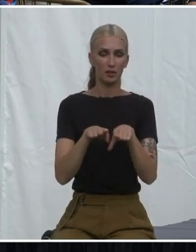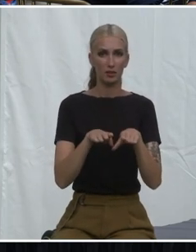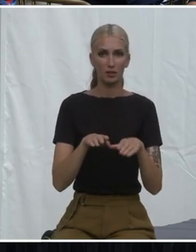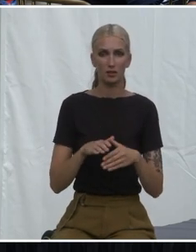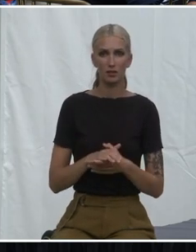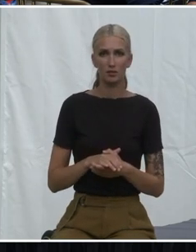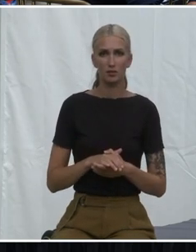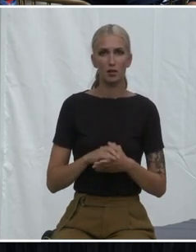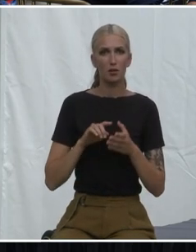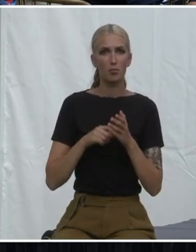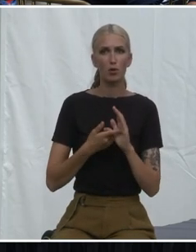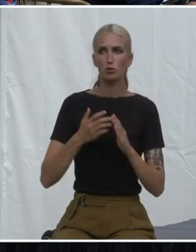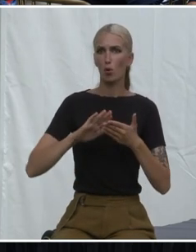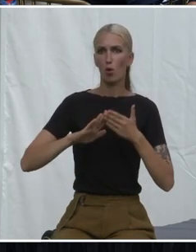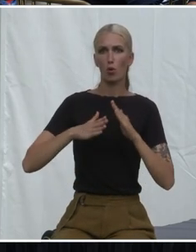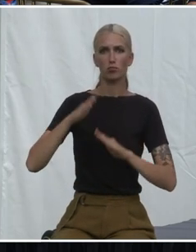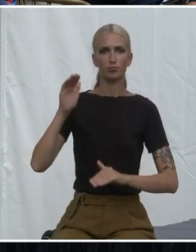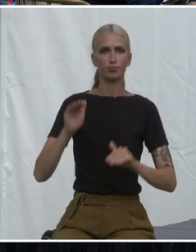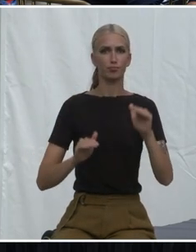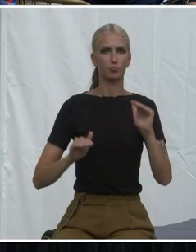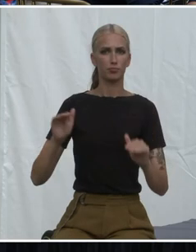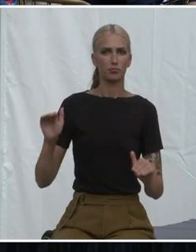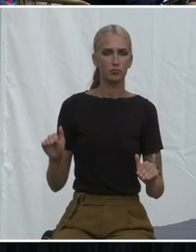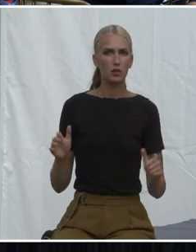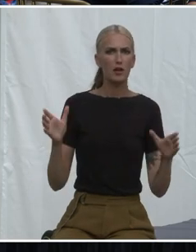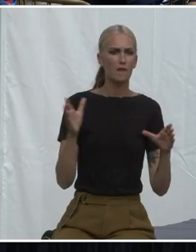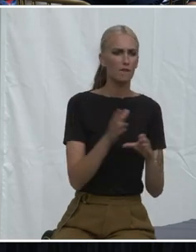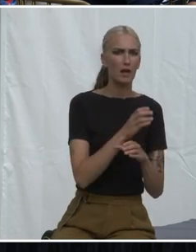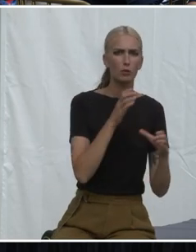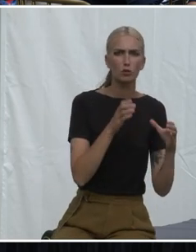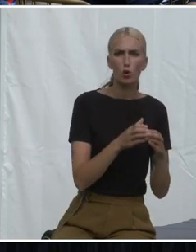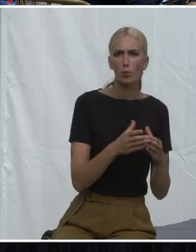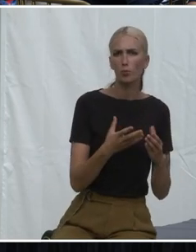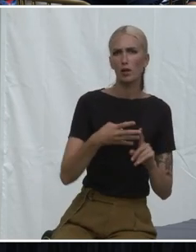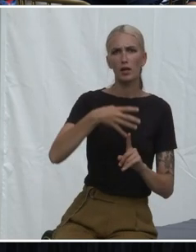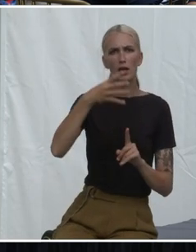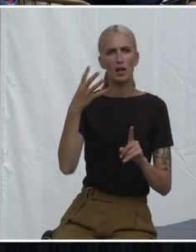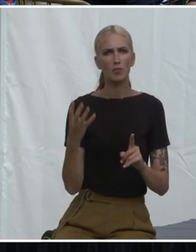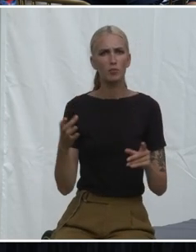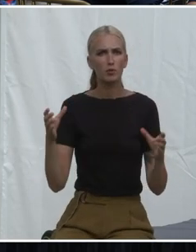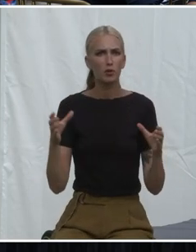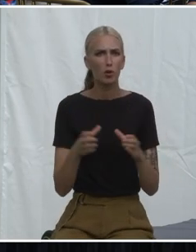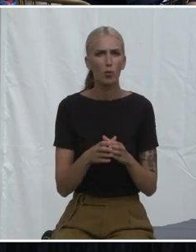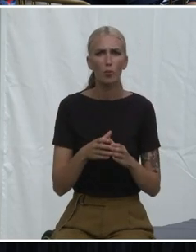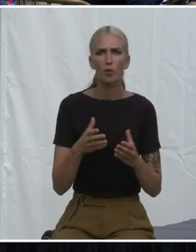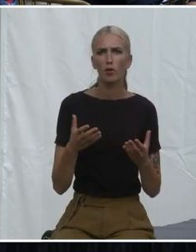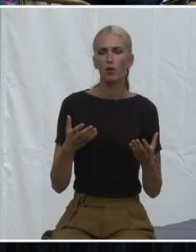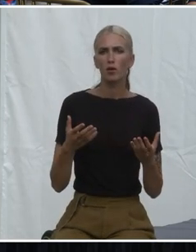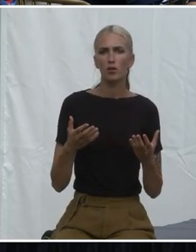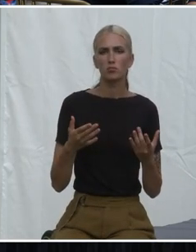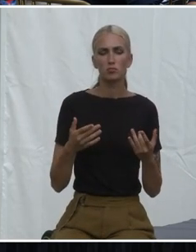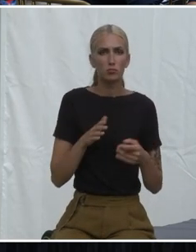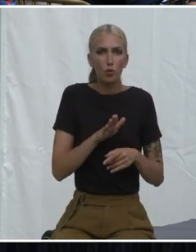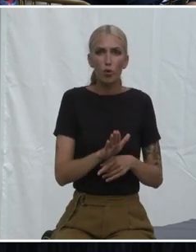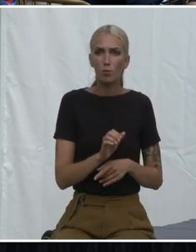marginalized situation, minorities. LGBT people, queer people, they are in the greatest